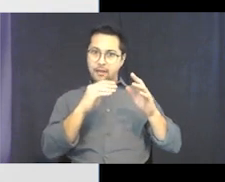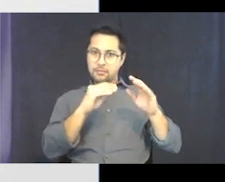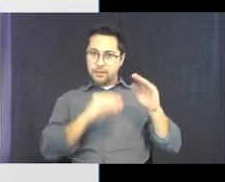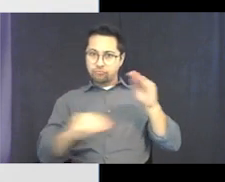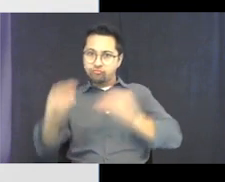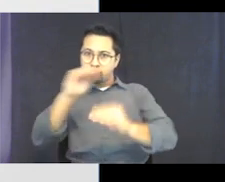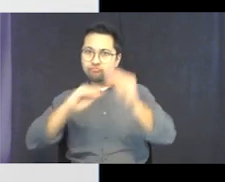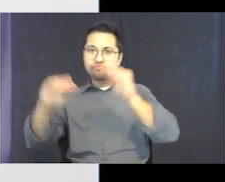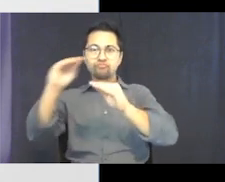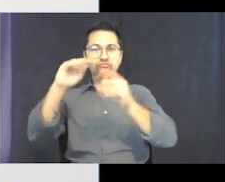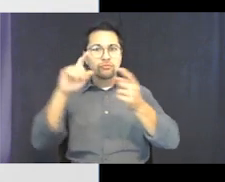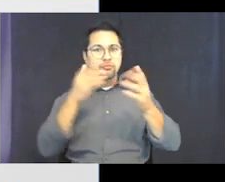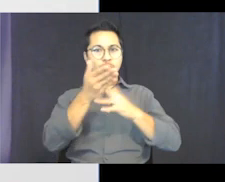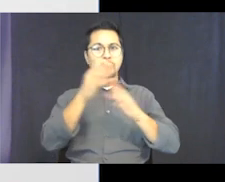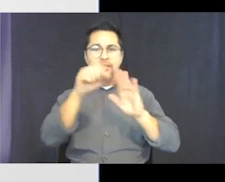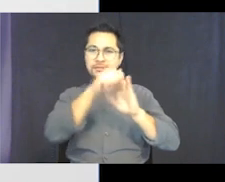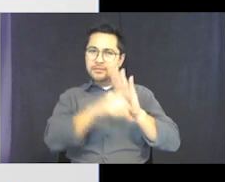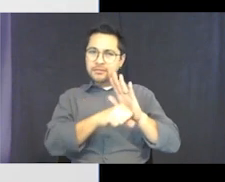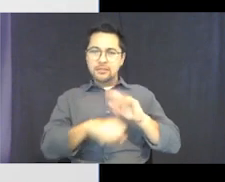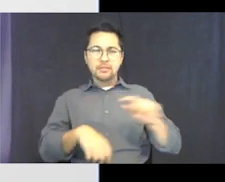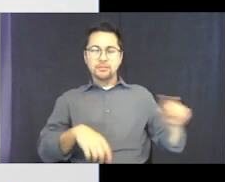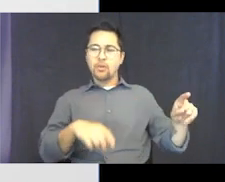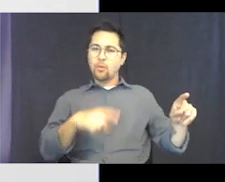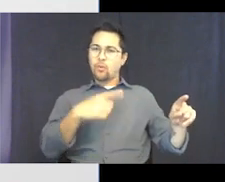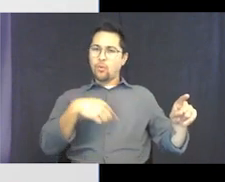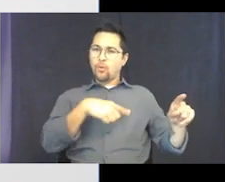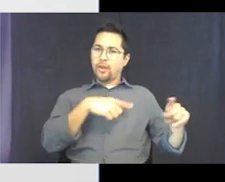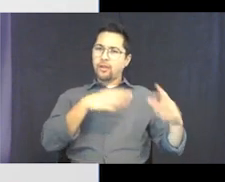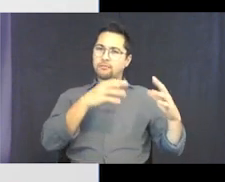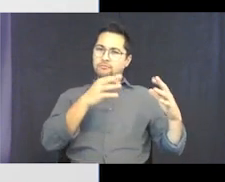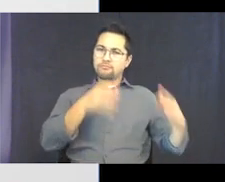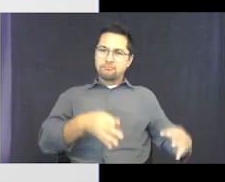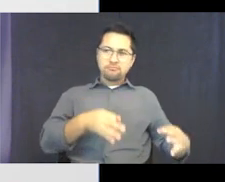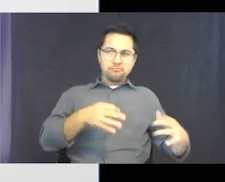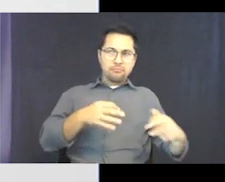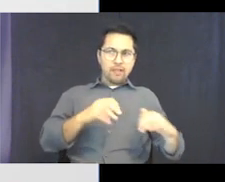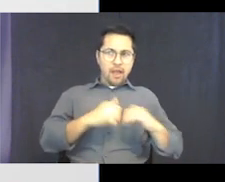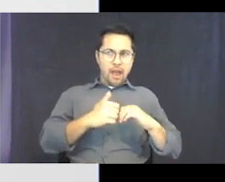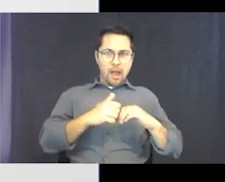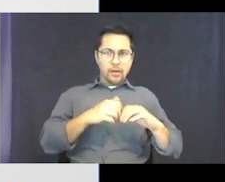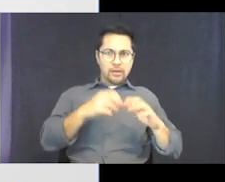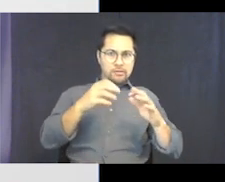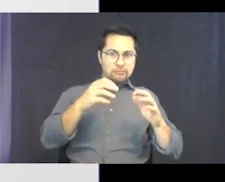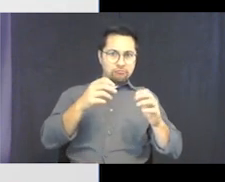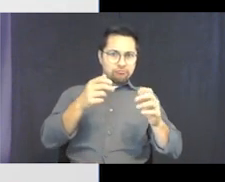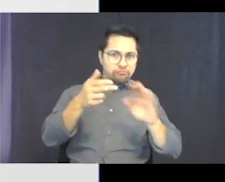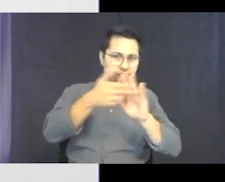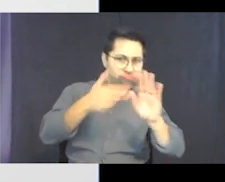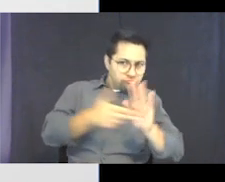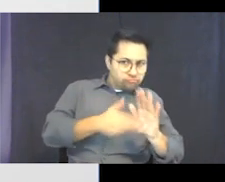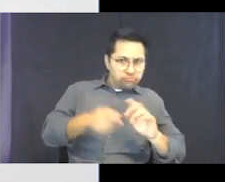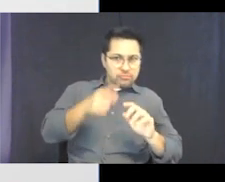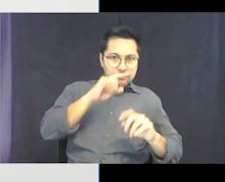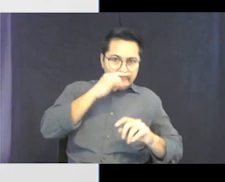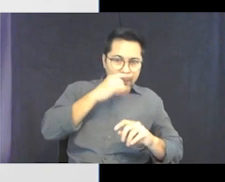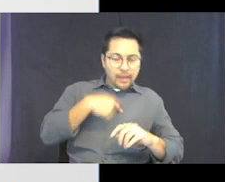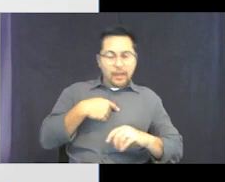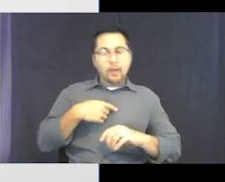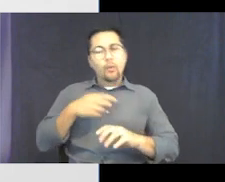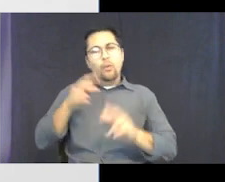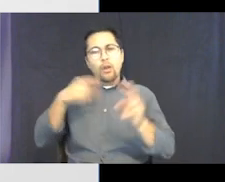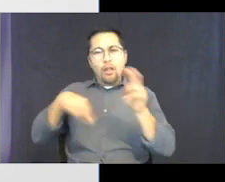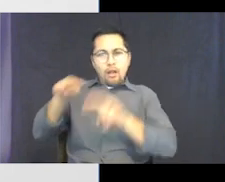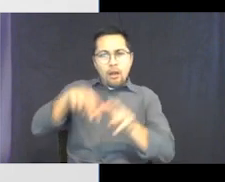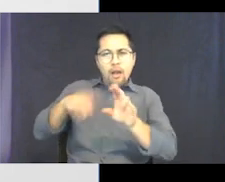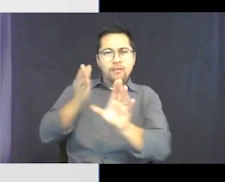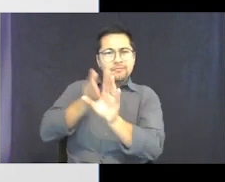state. So this slide talks about how we define that population. When we're talking about kids, we're looking at psychiatric